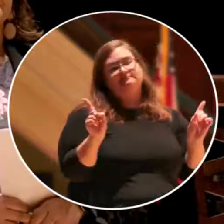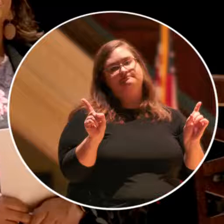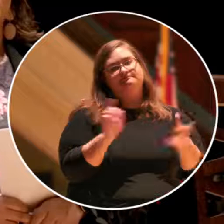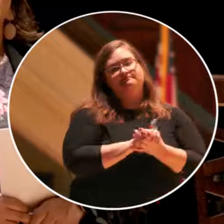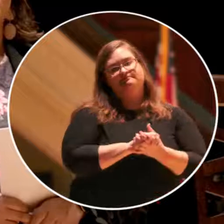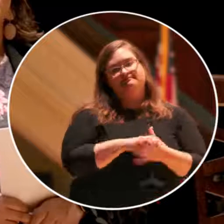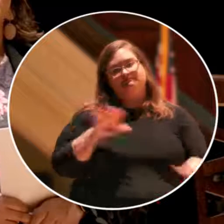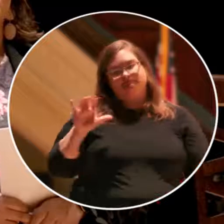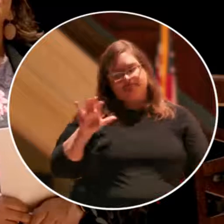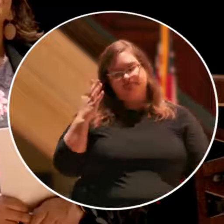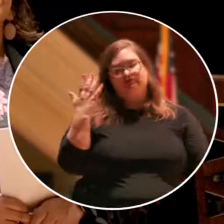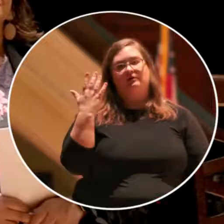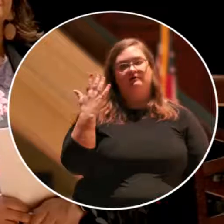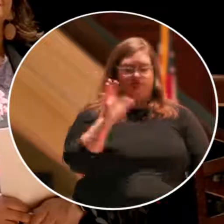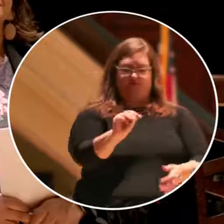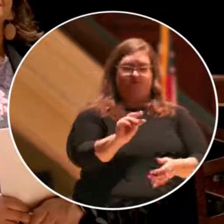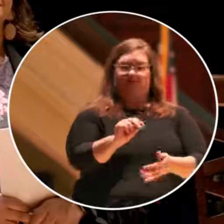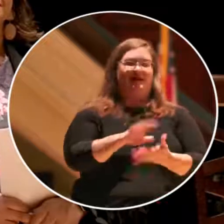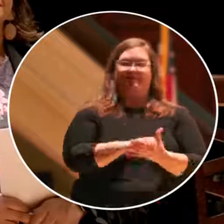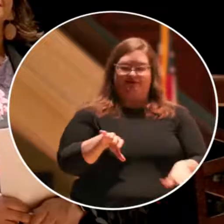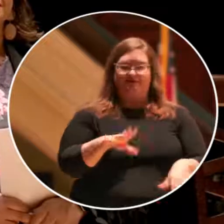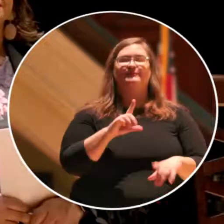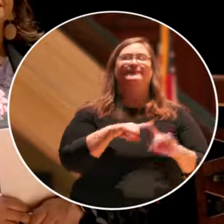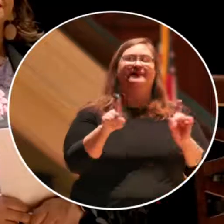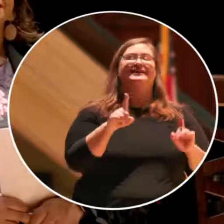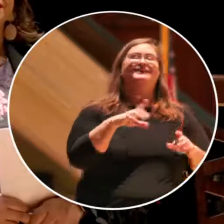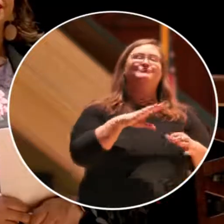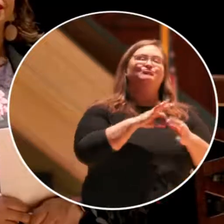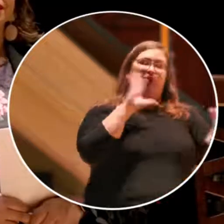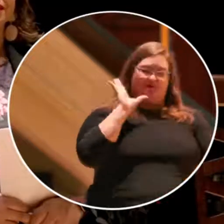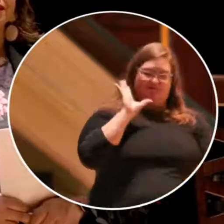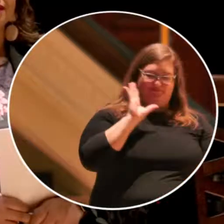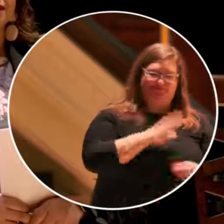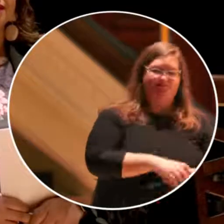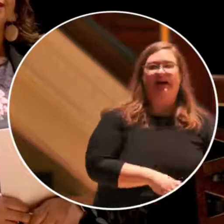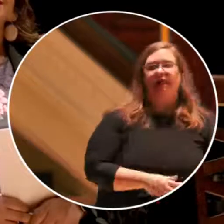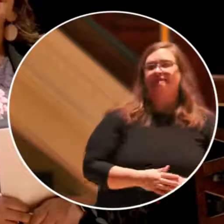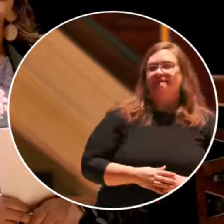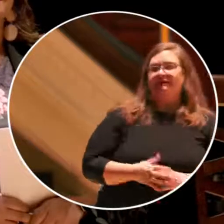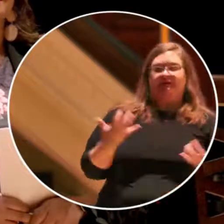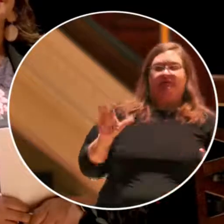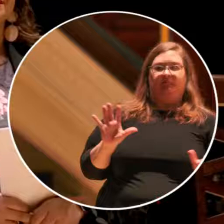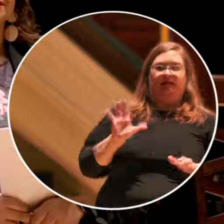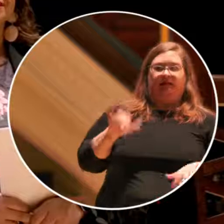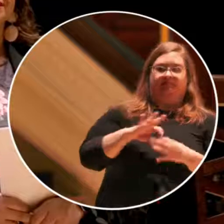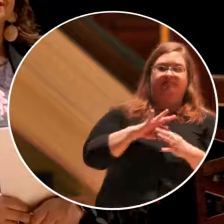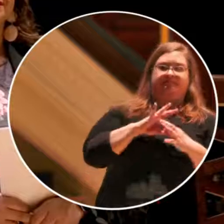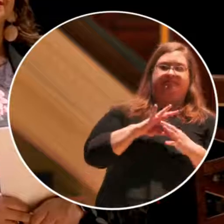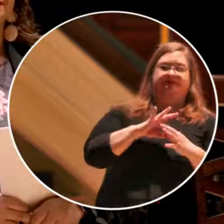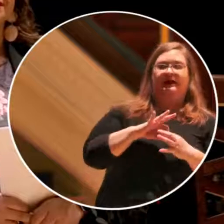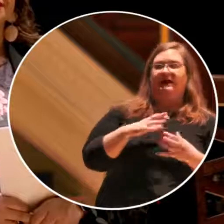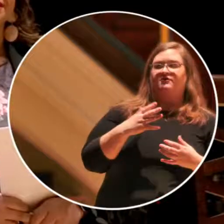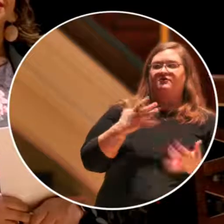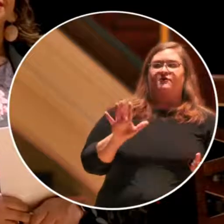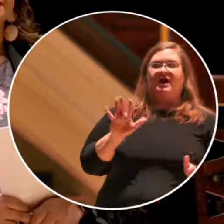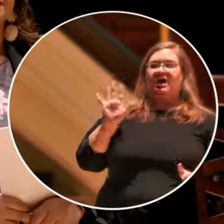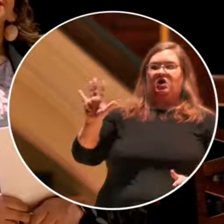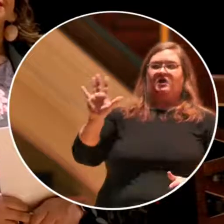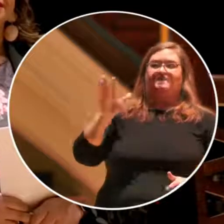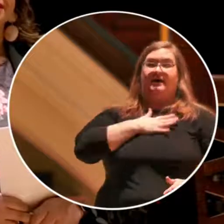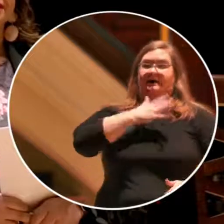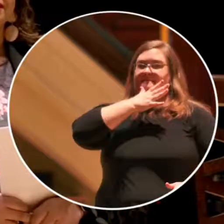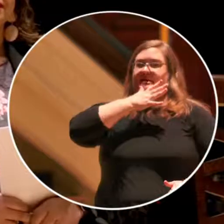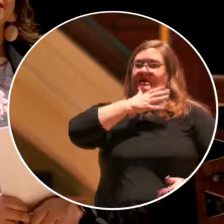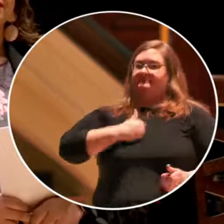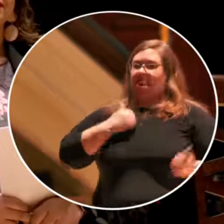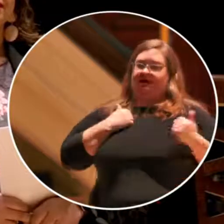up, mostly because I was afraid I would end up like her, living a dull life in Batavia,